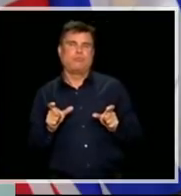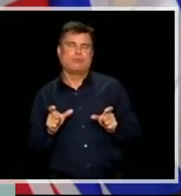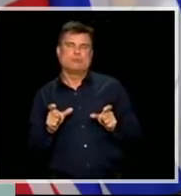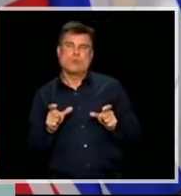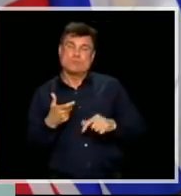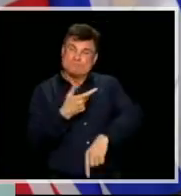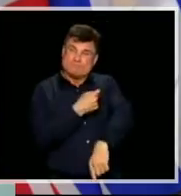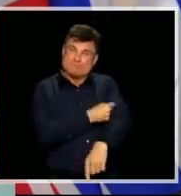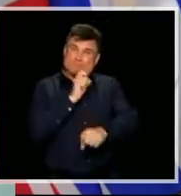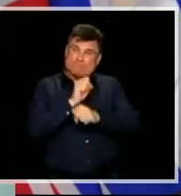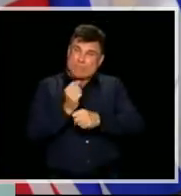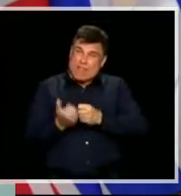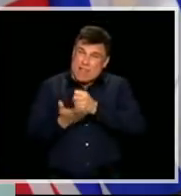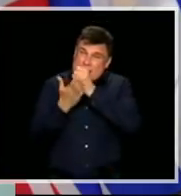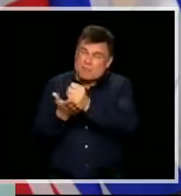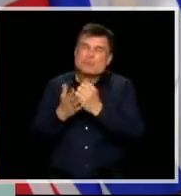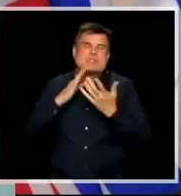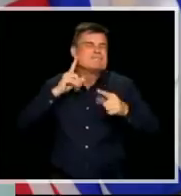response, visit